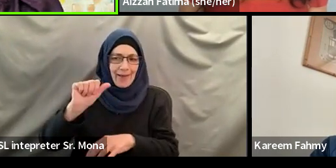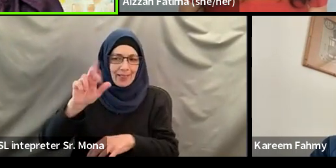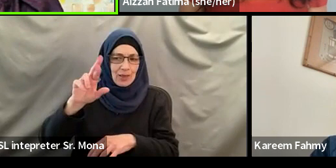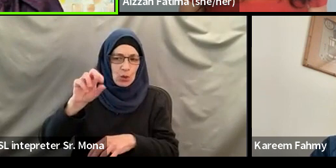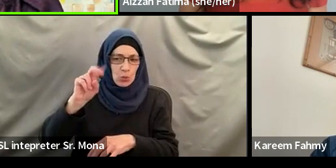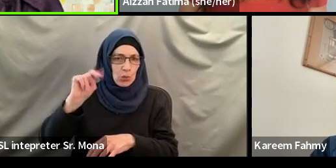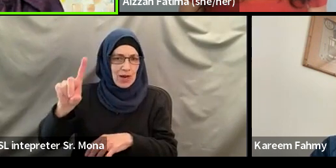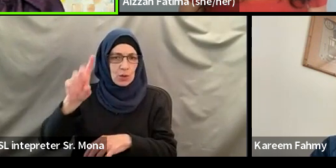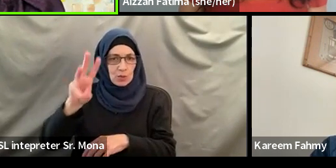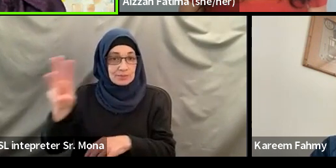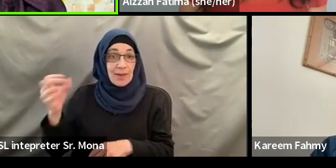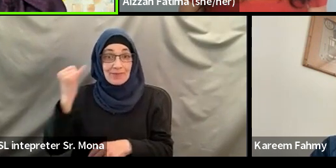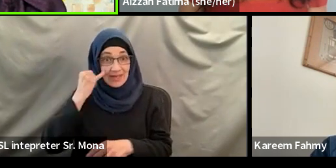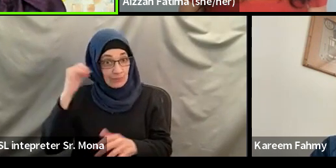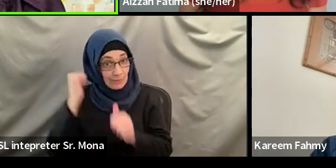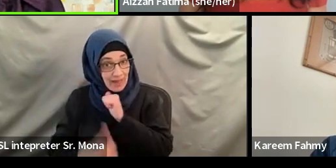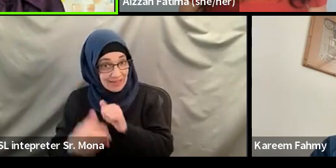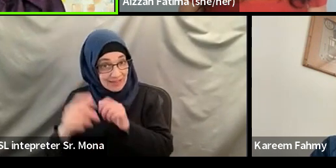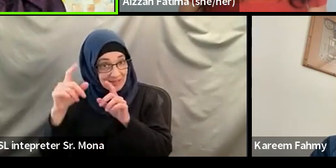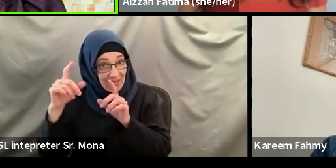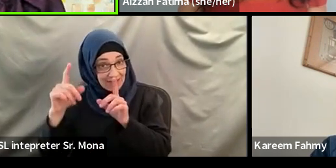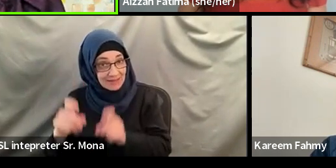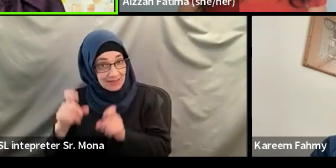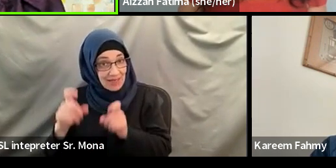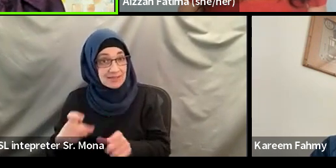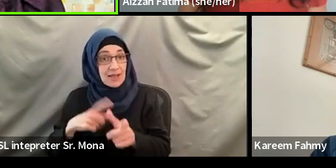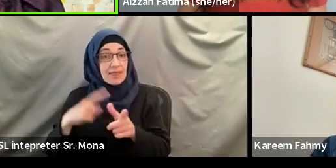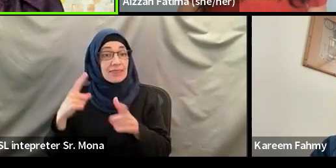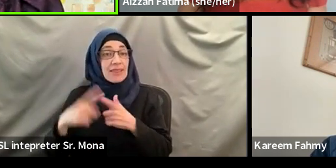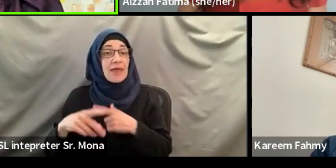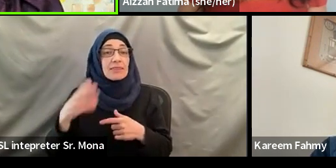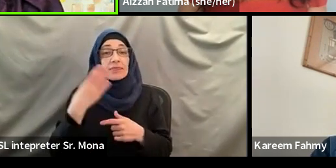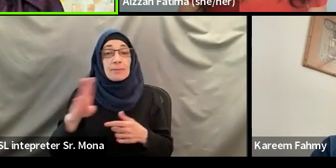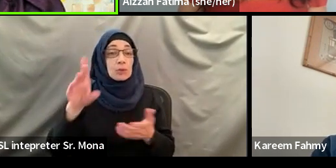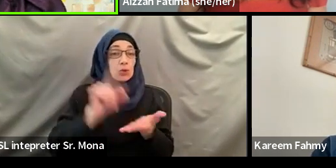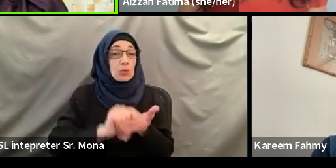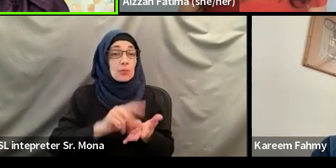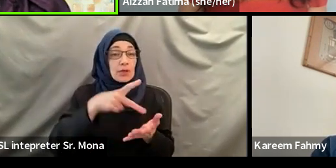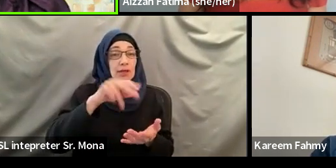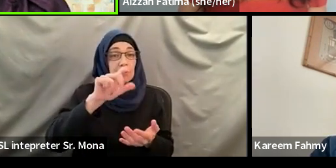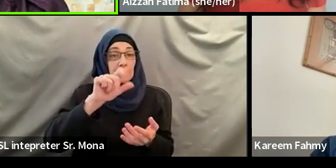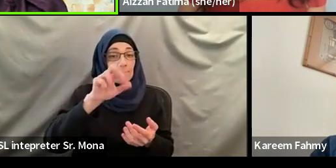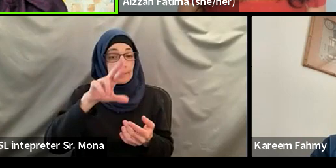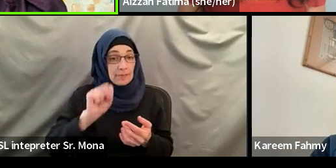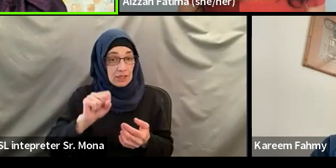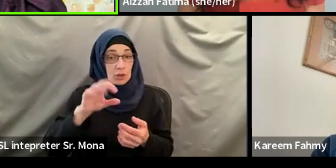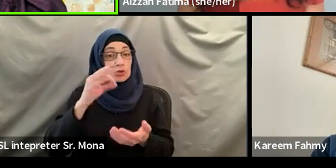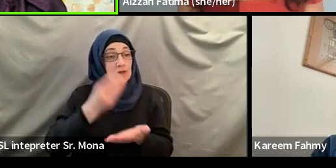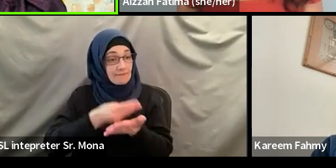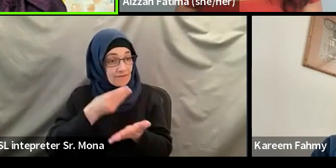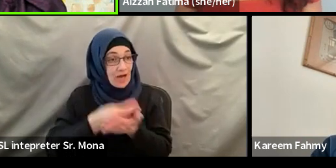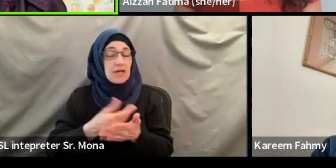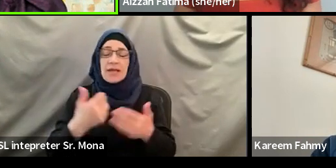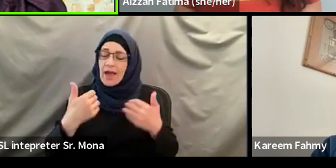in what you're producing, the Blueprints Pillars Fund has a lot of resources that can help you move forward